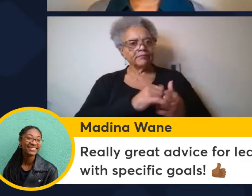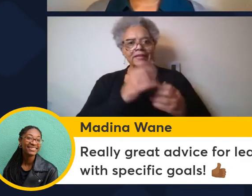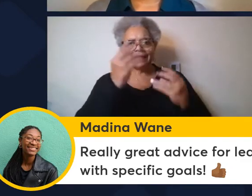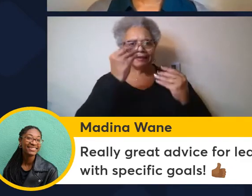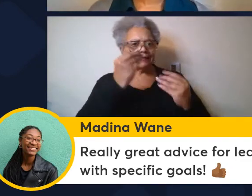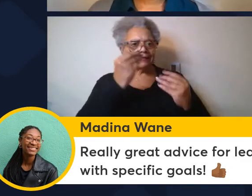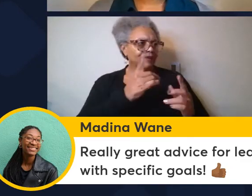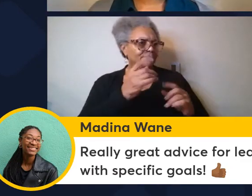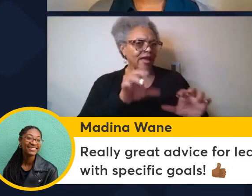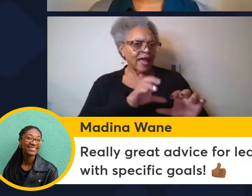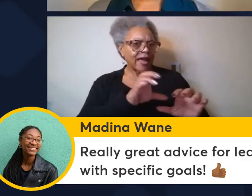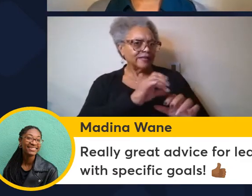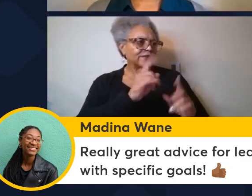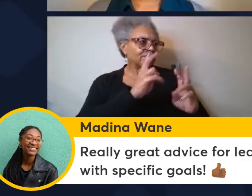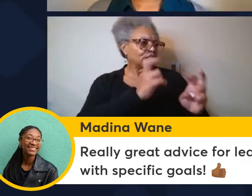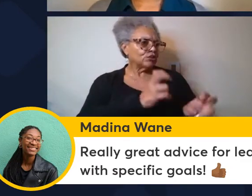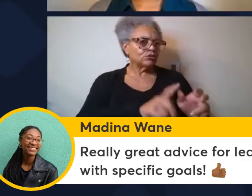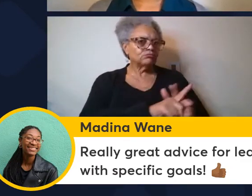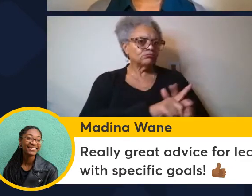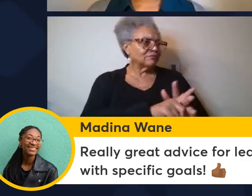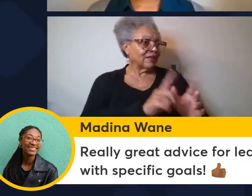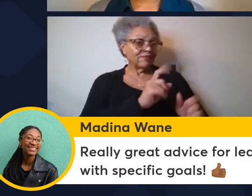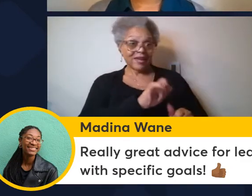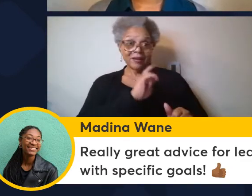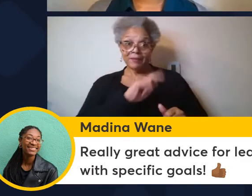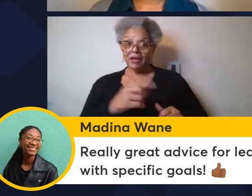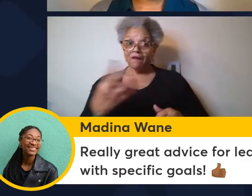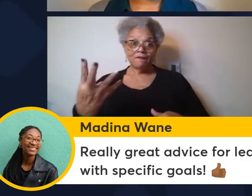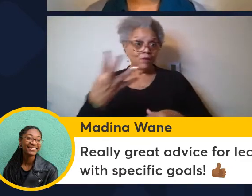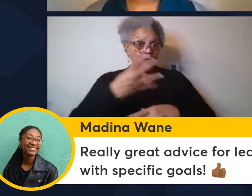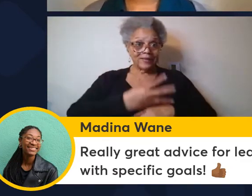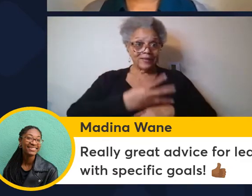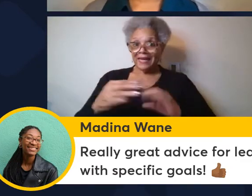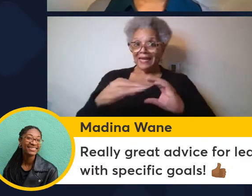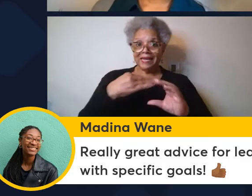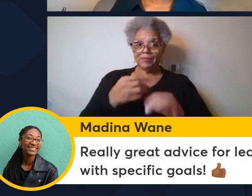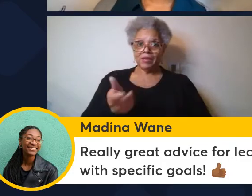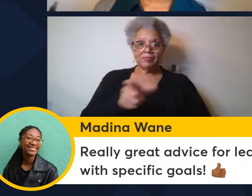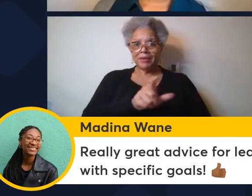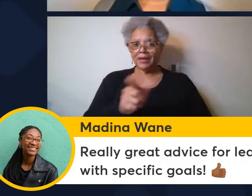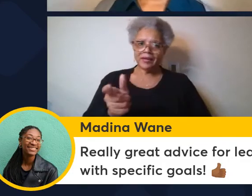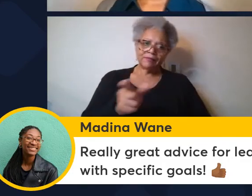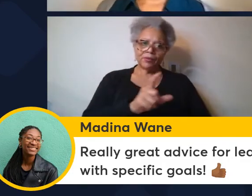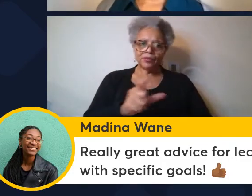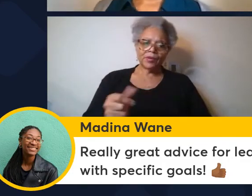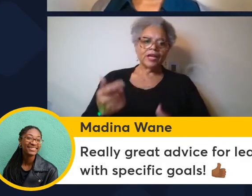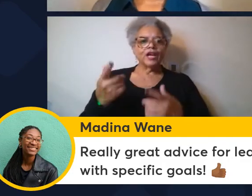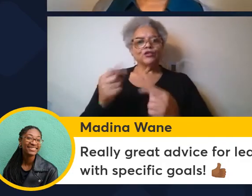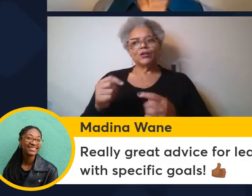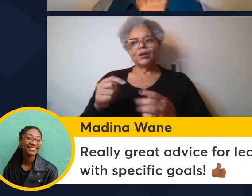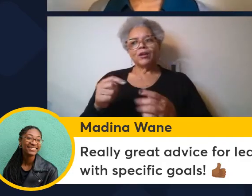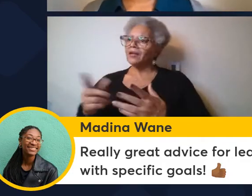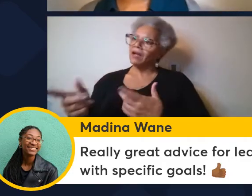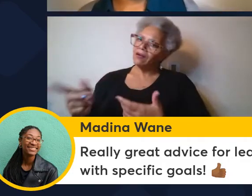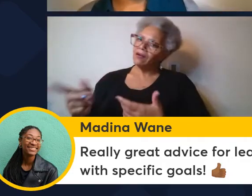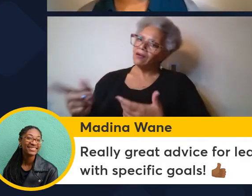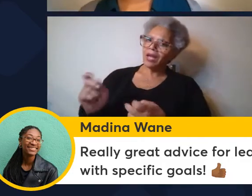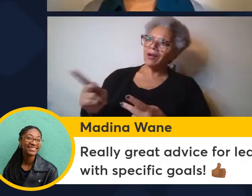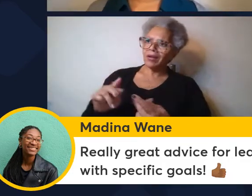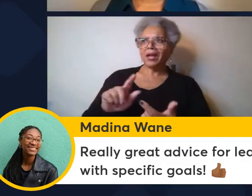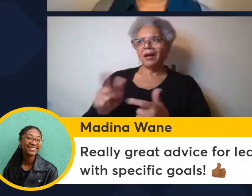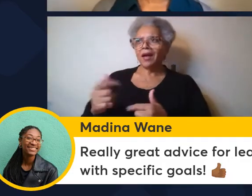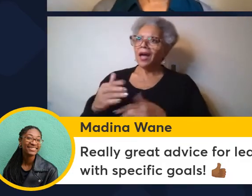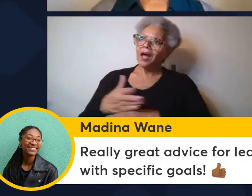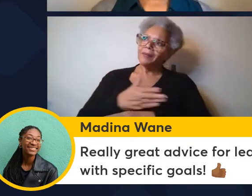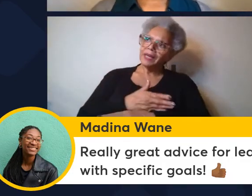like accessing a folder, that could be a 4-day email back and forth of like, try this. Okay, still can't access it. Okay, I updated